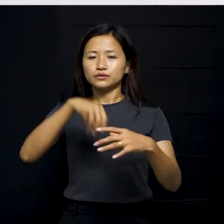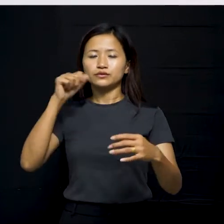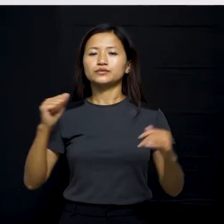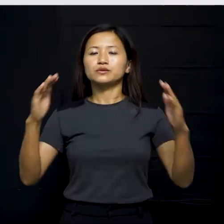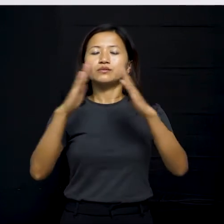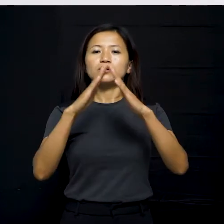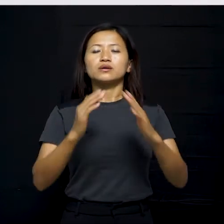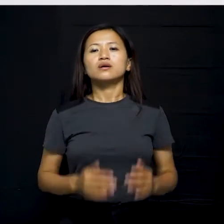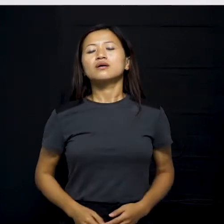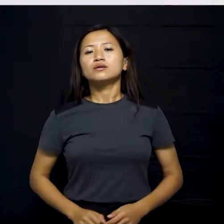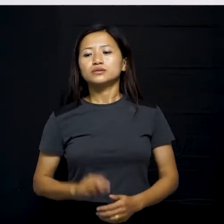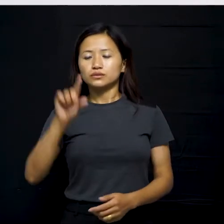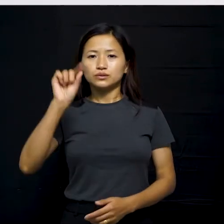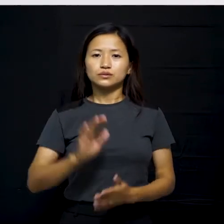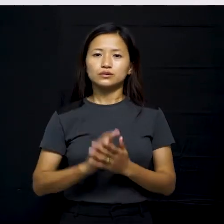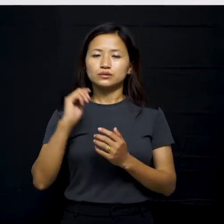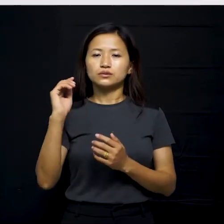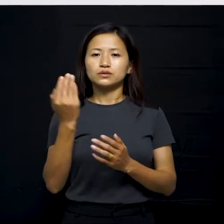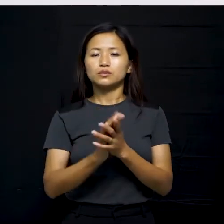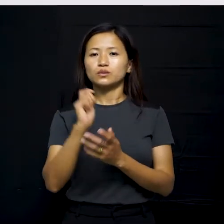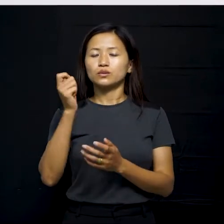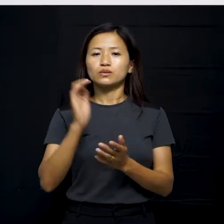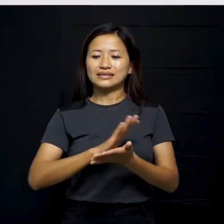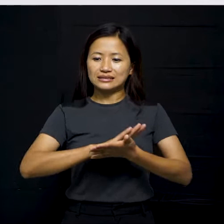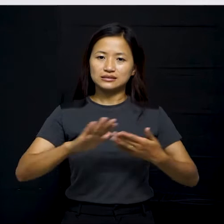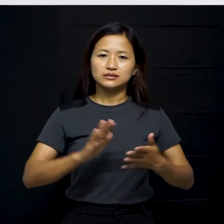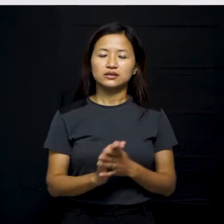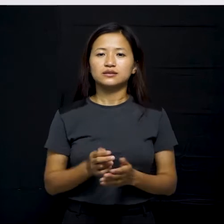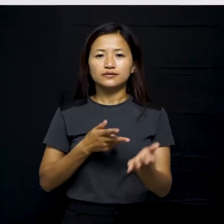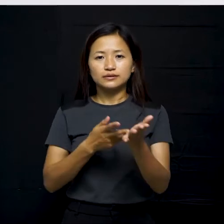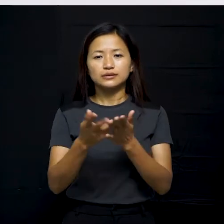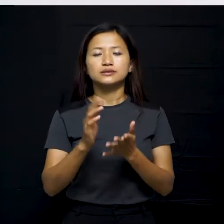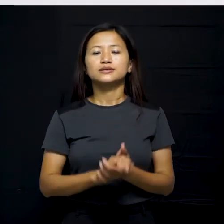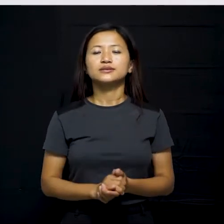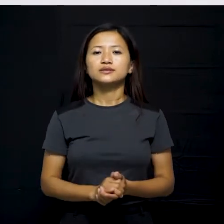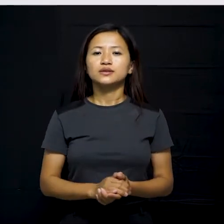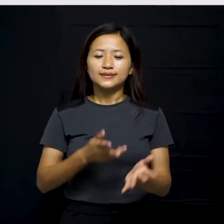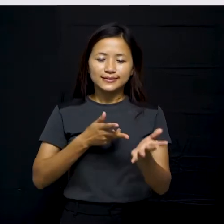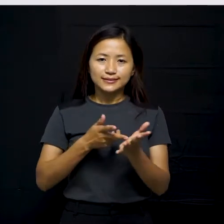go out, do some works like cleaning the villages. They